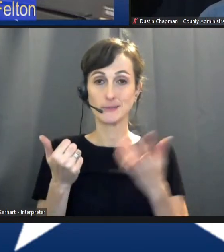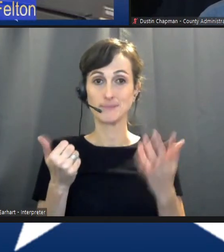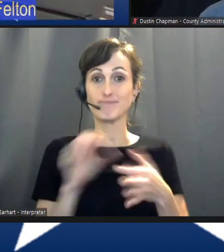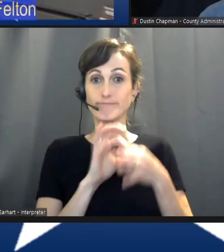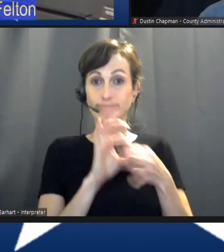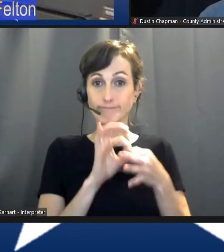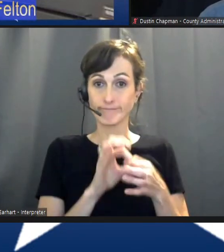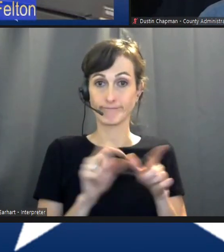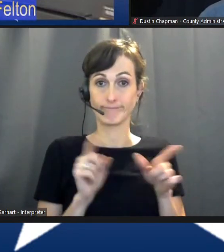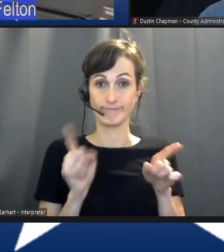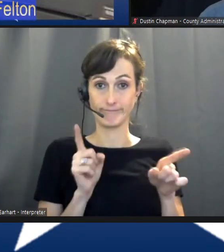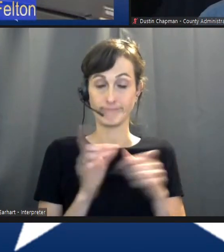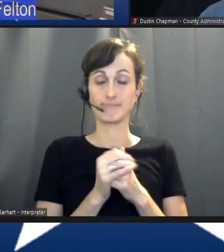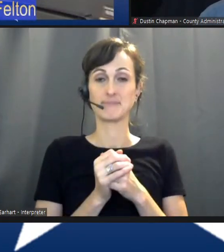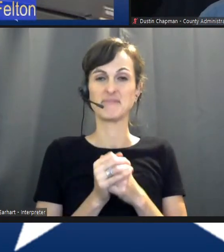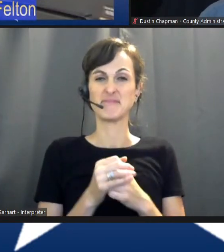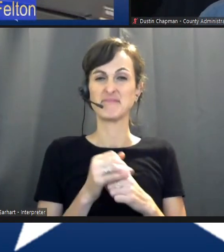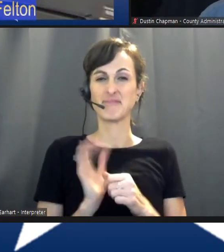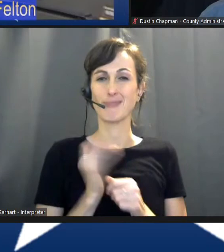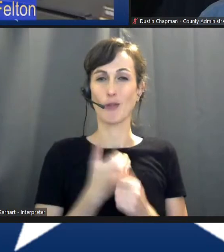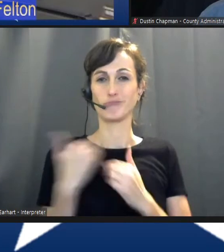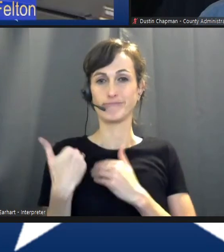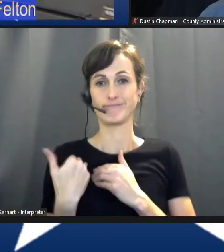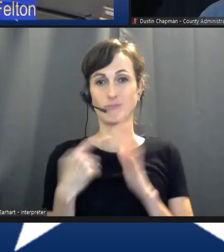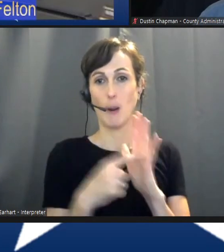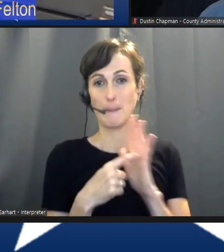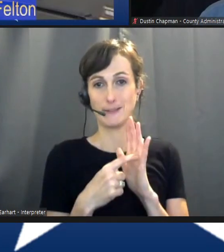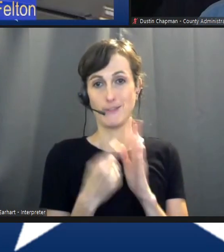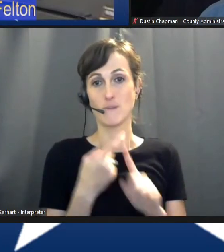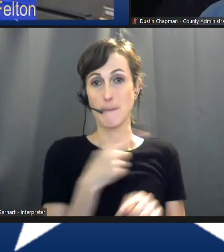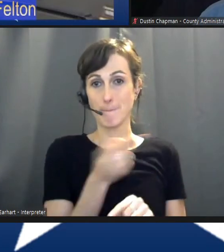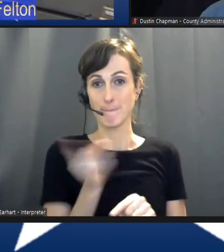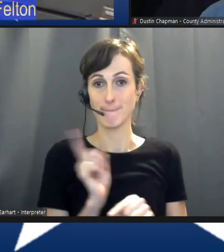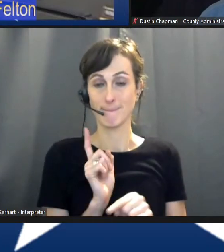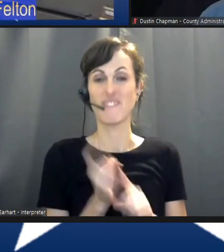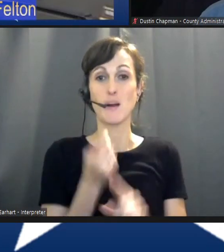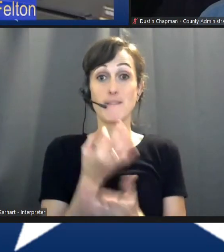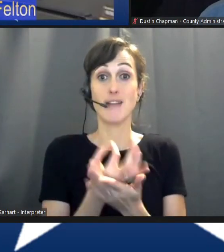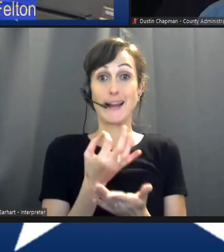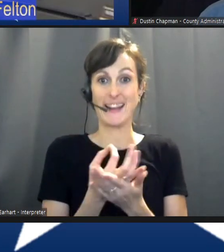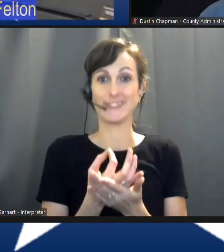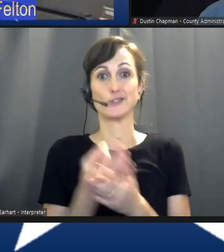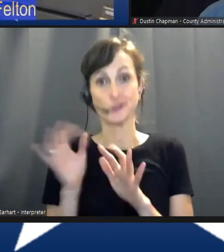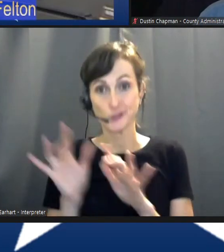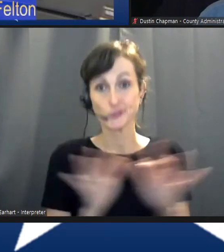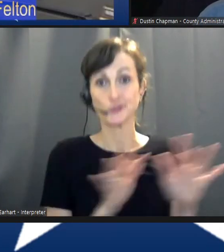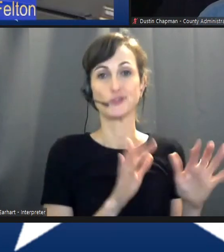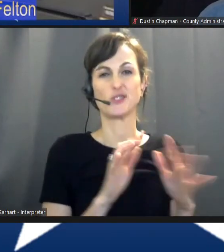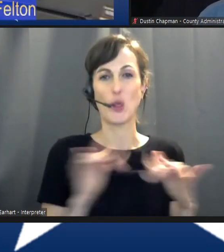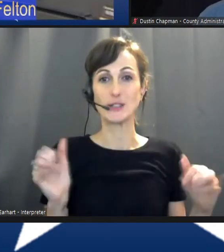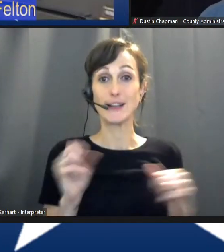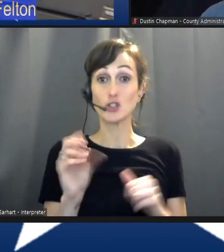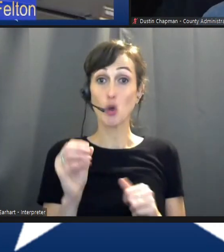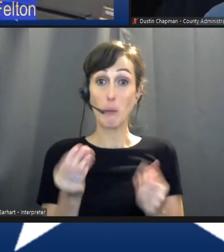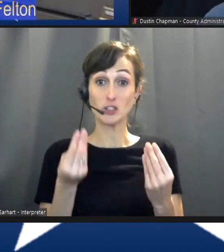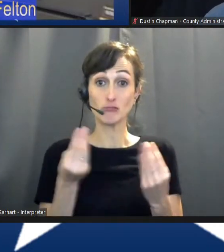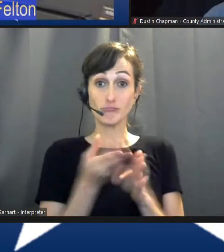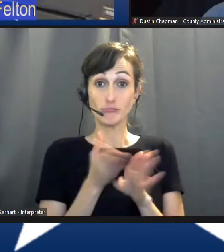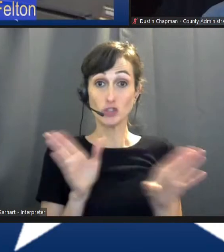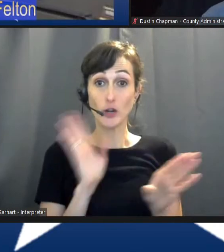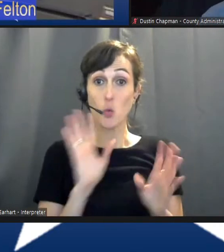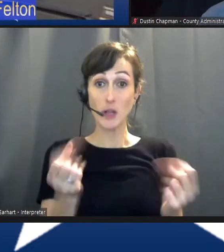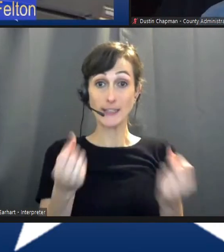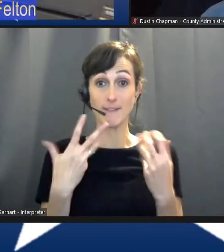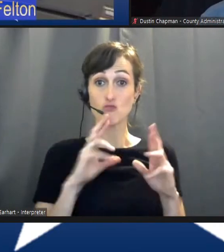relationships that we have and obligations that we have from financials and those things. And so they generally give us a report